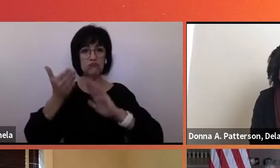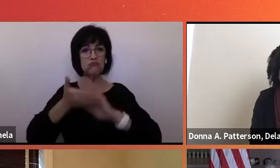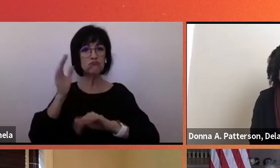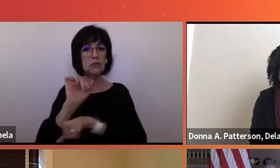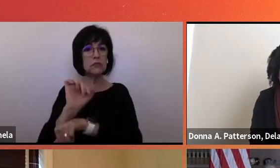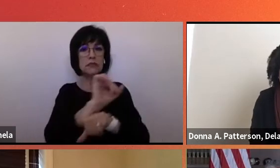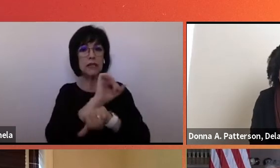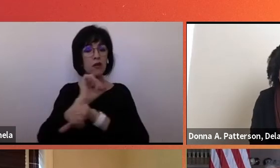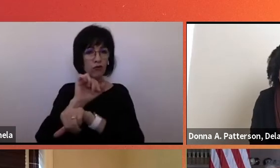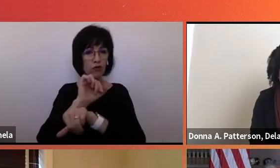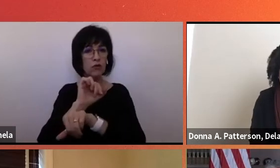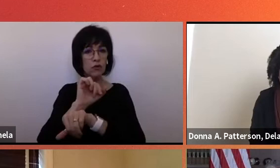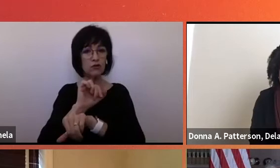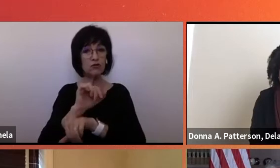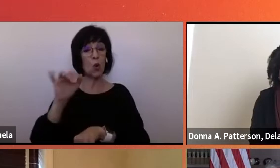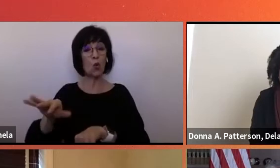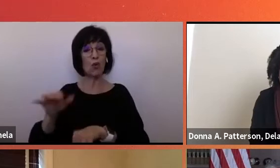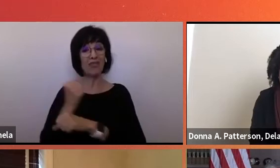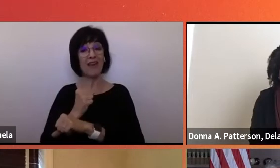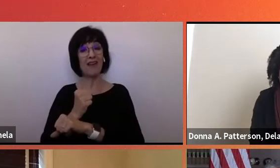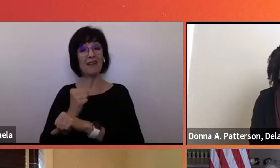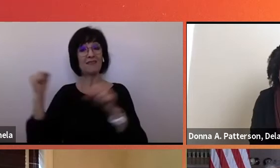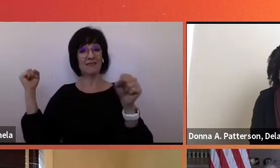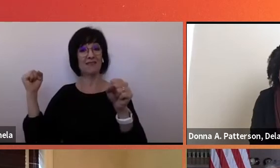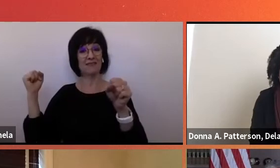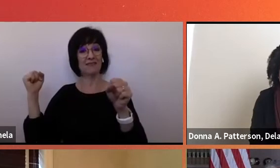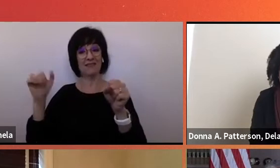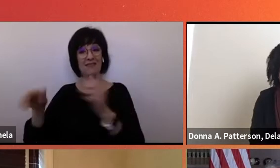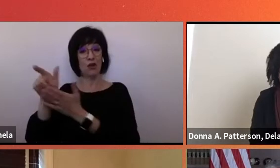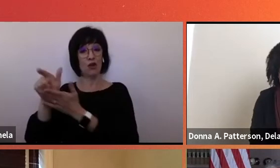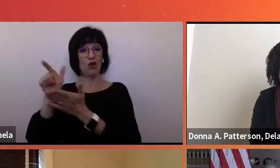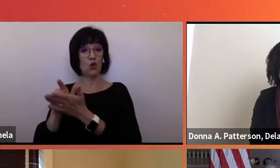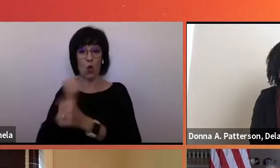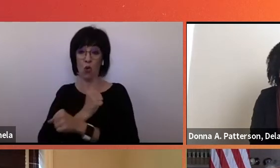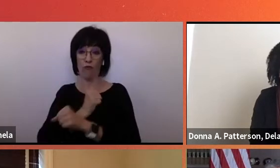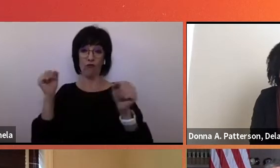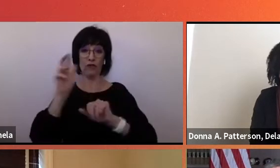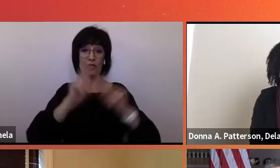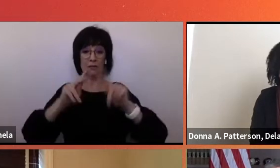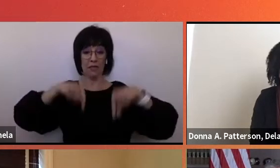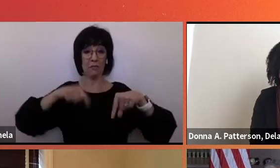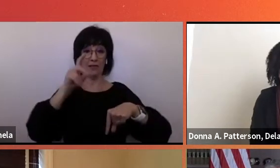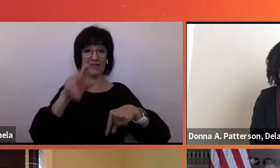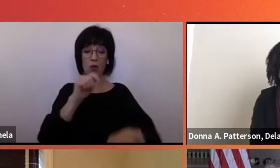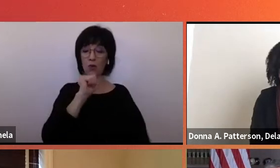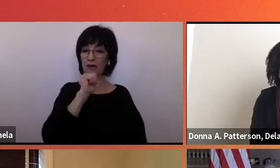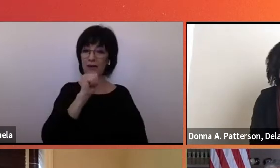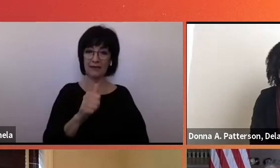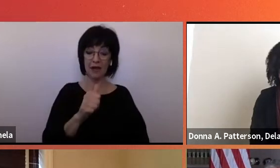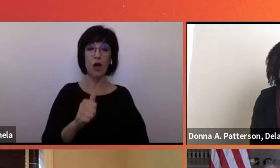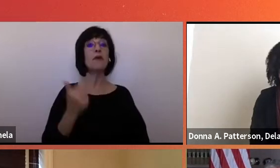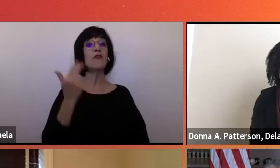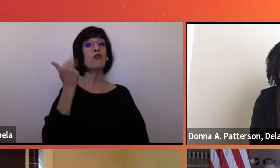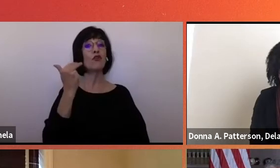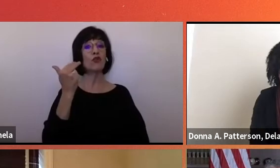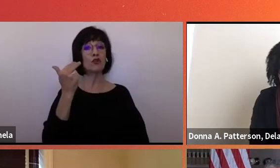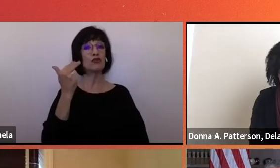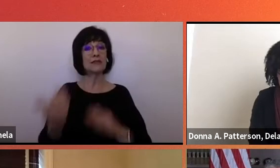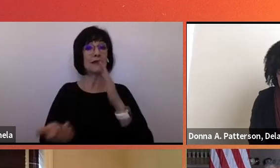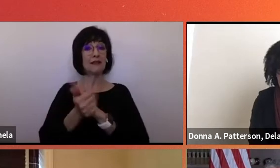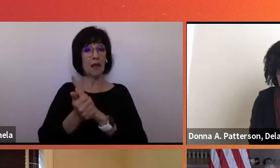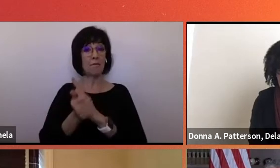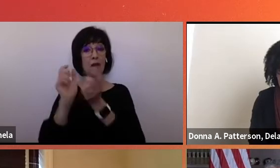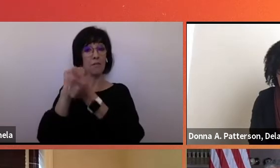Emancipation Proclamation didn't free the slaves in Delaware, but the 13th Amendment did. So